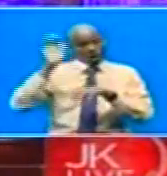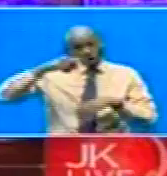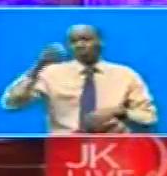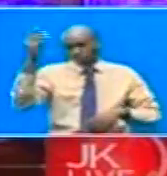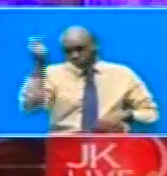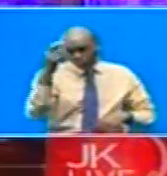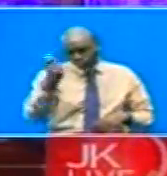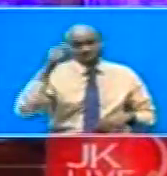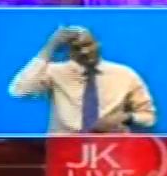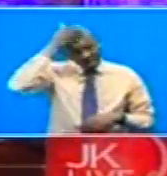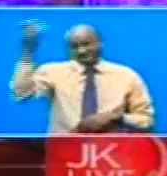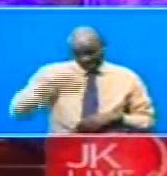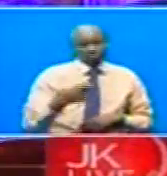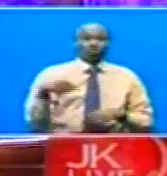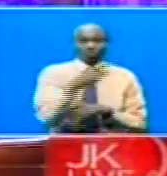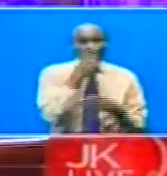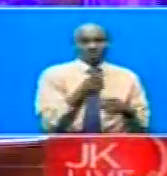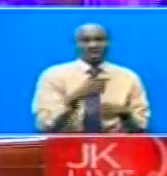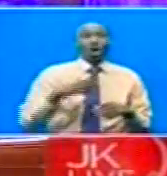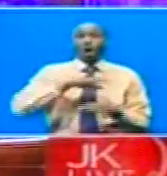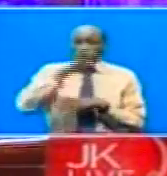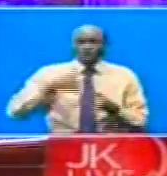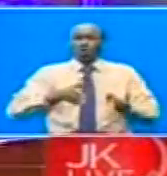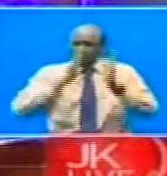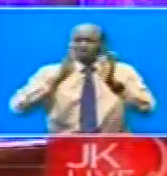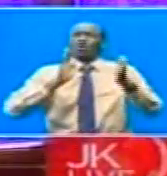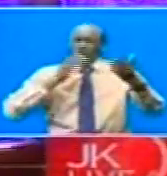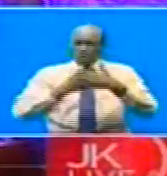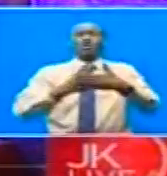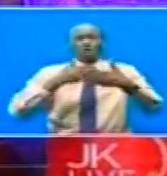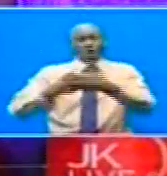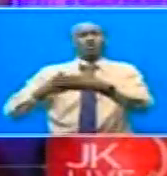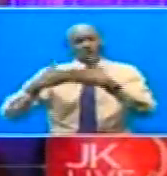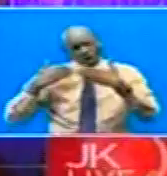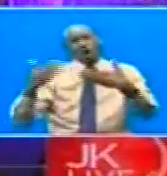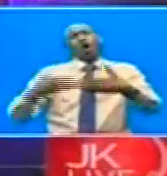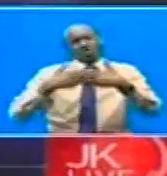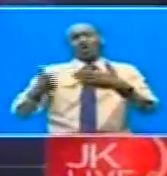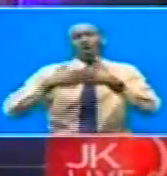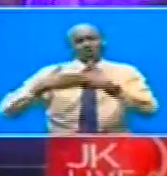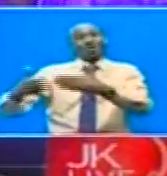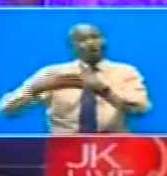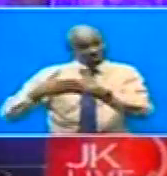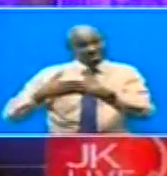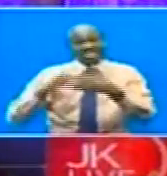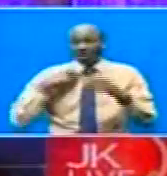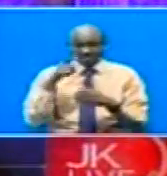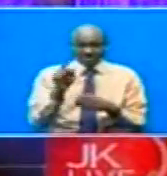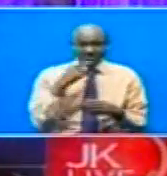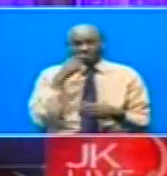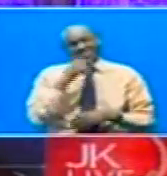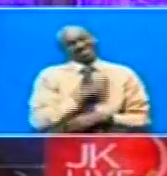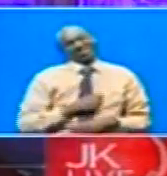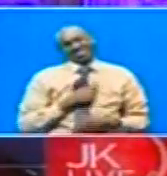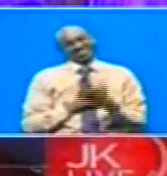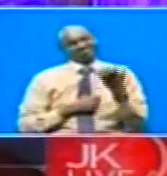trying to go through the police gauntlet because all of the roads were closed around Washington, D.C. Yeah. And he took pity on me, I